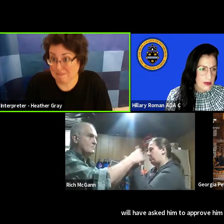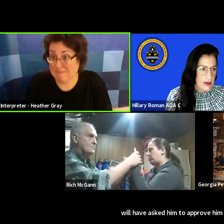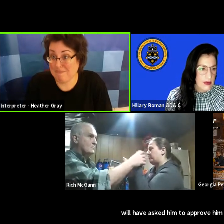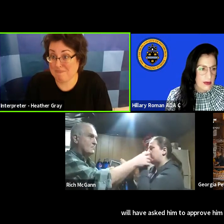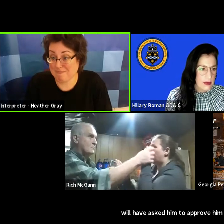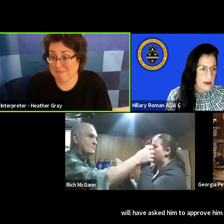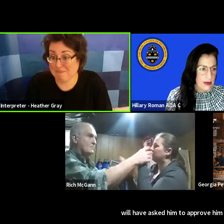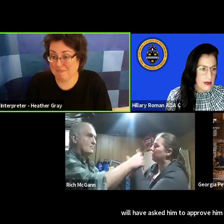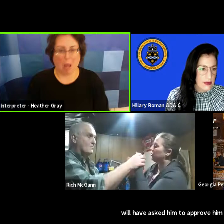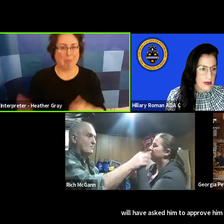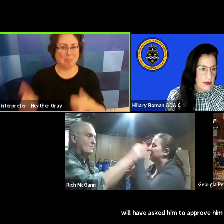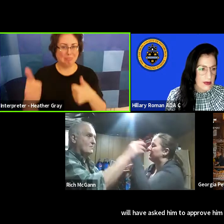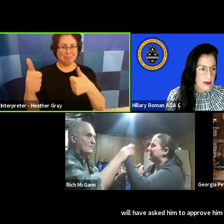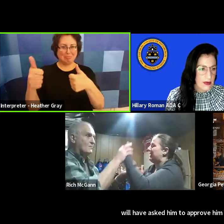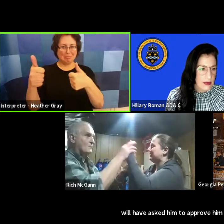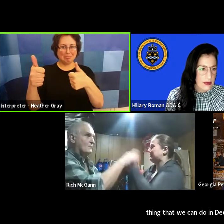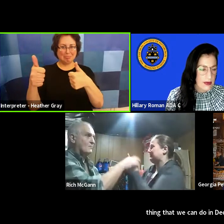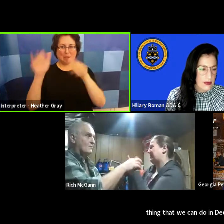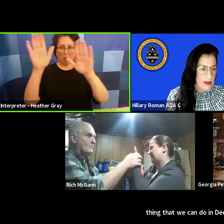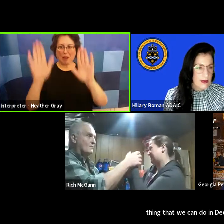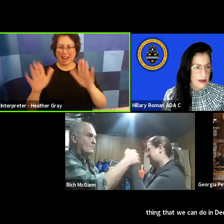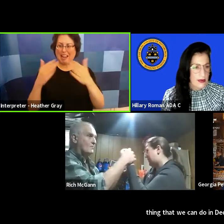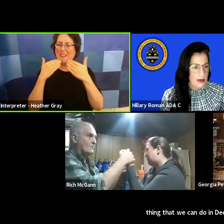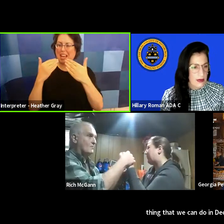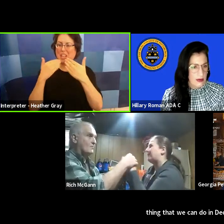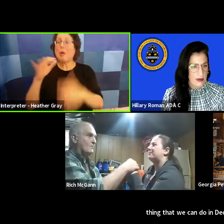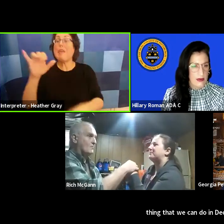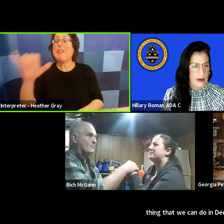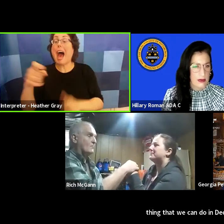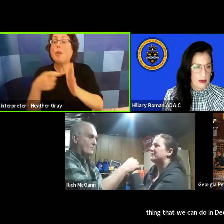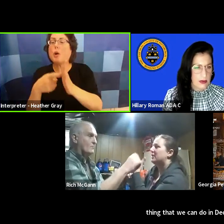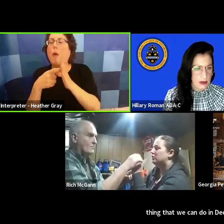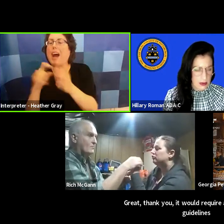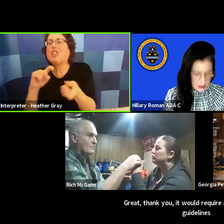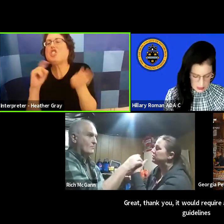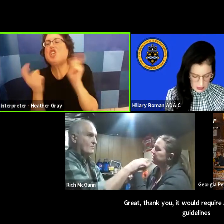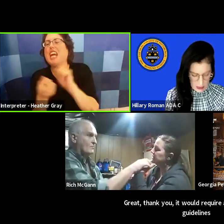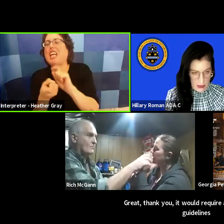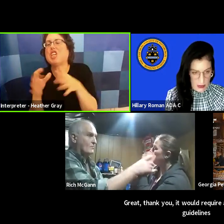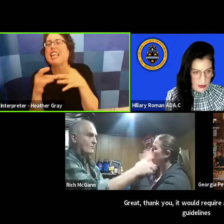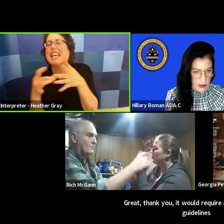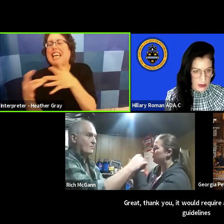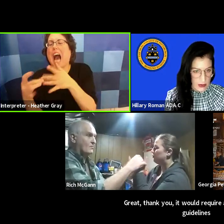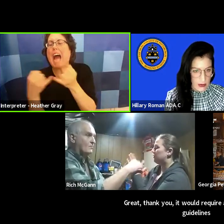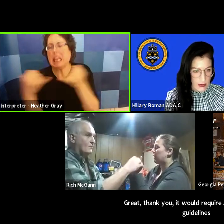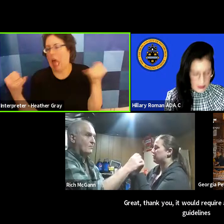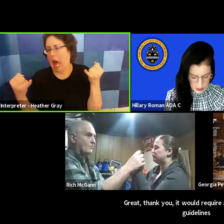December. Great. Thank you. It would require change in the guidelines, but thank you.